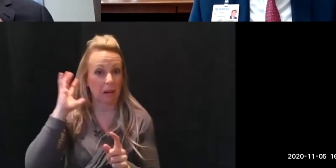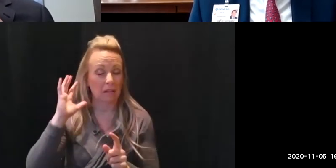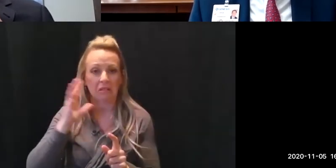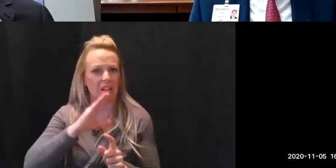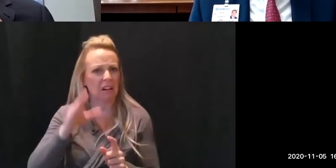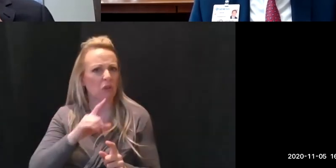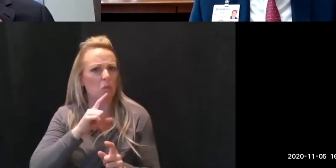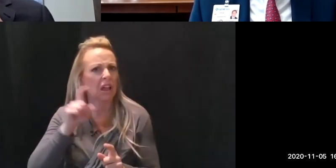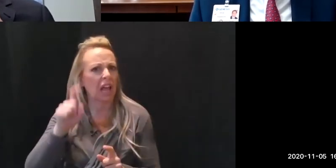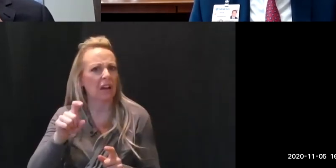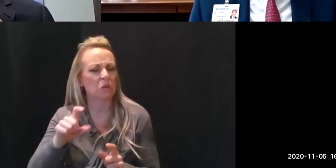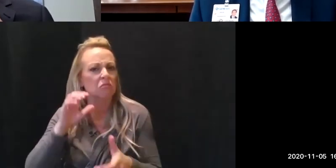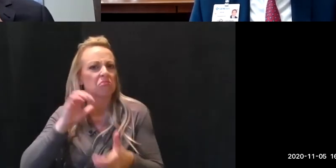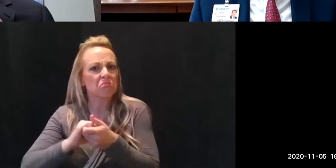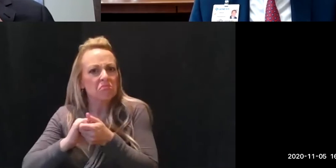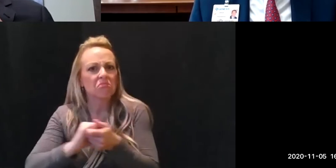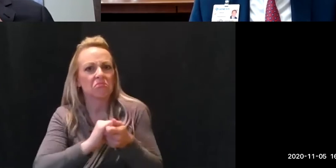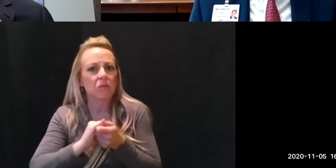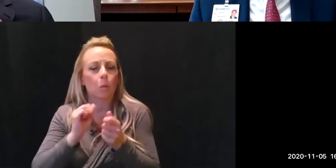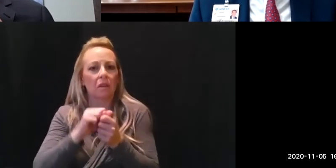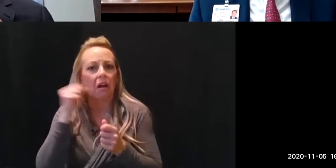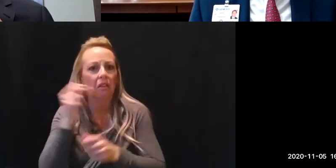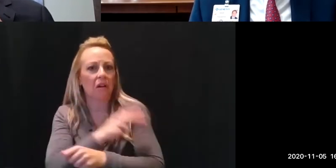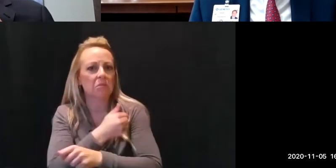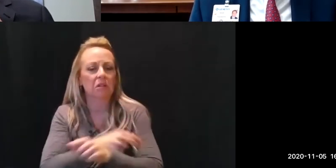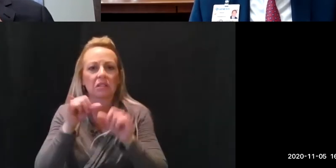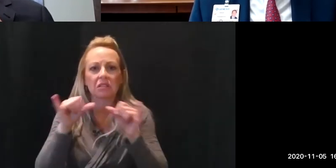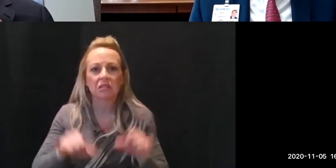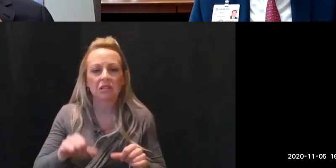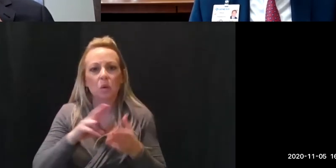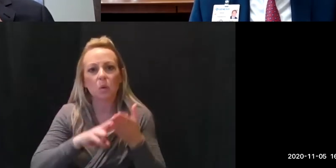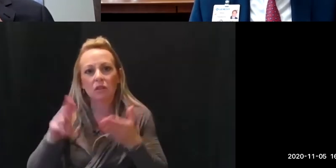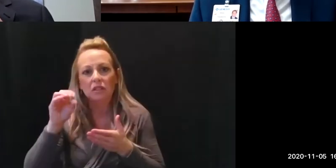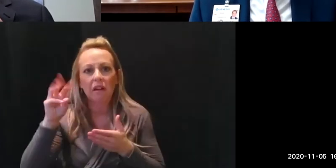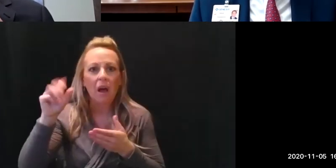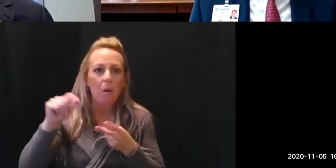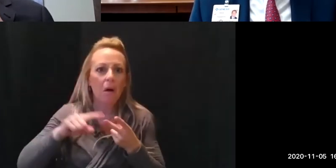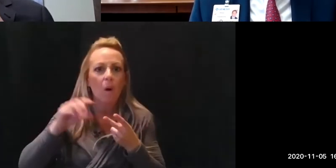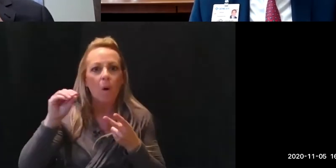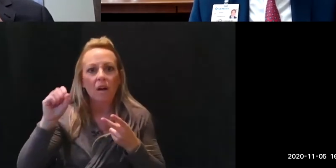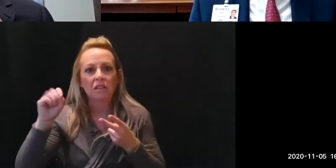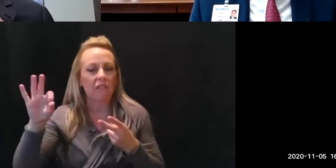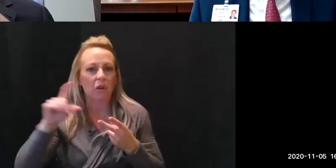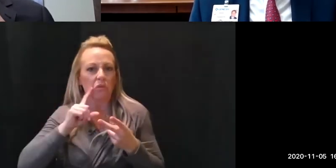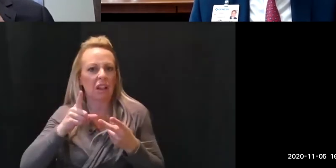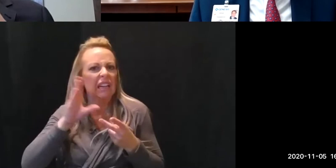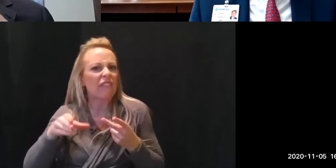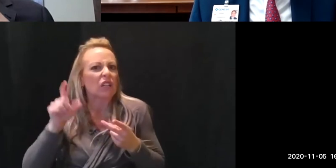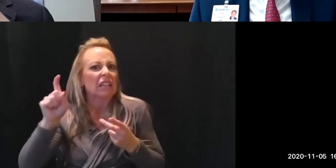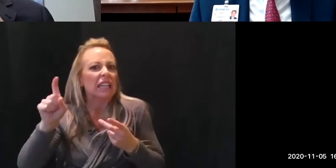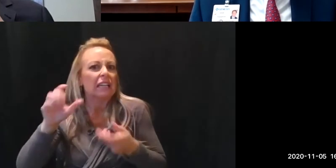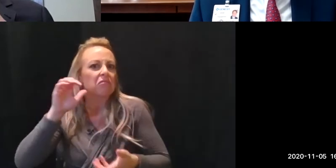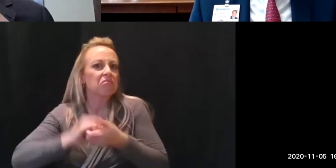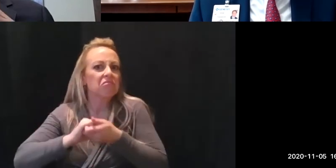health systems in the region, with the University of Iowa, with OSF, as we have right now. We are constantly comparing